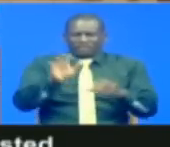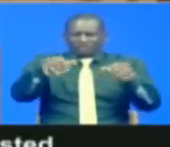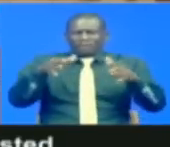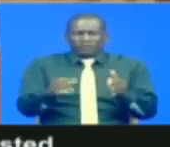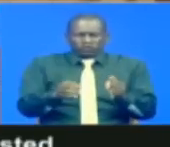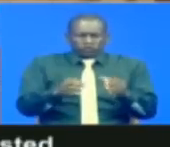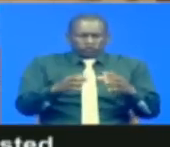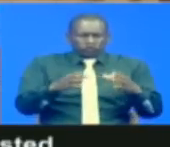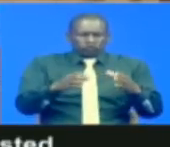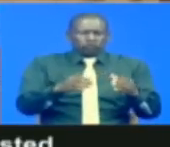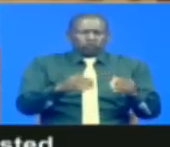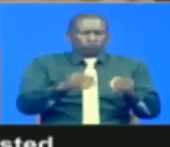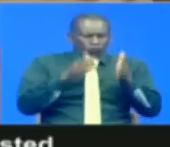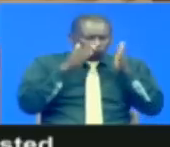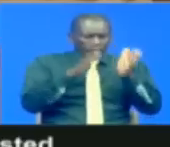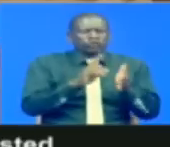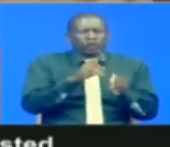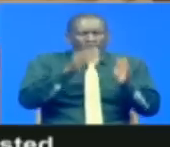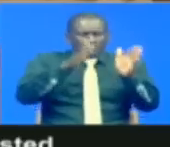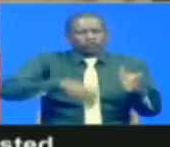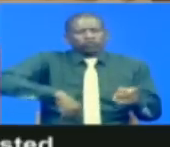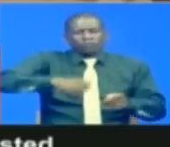single buyer for their crops.